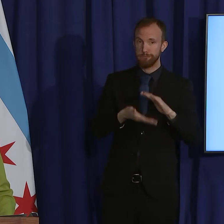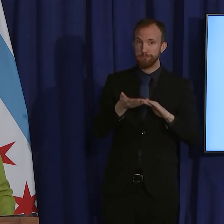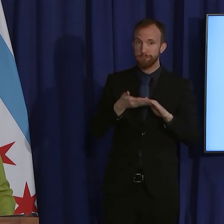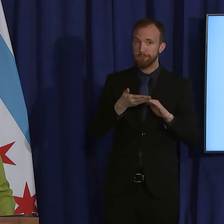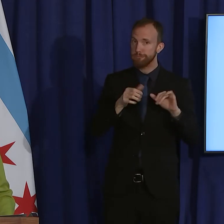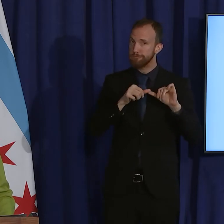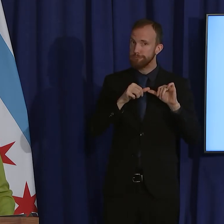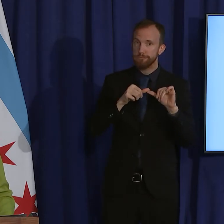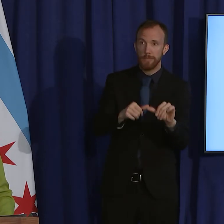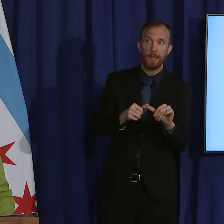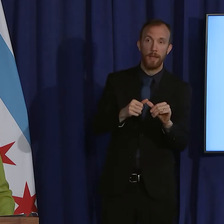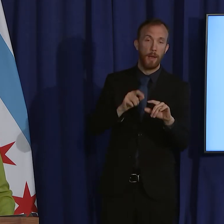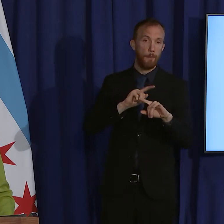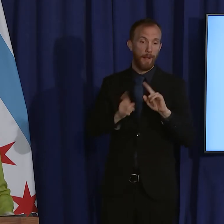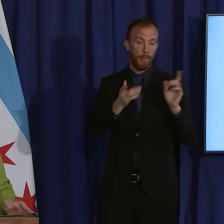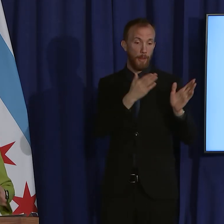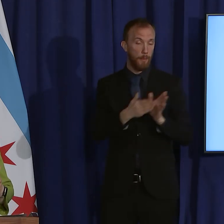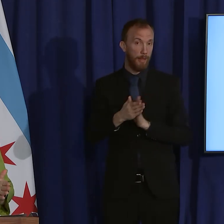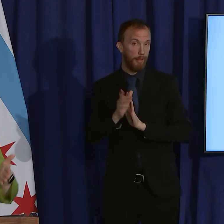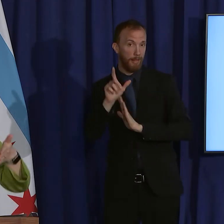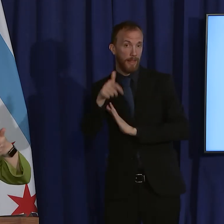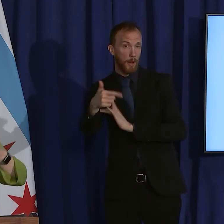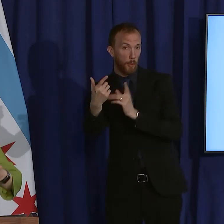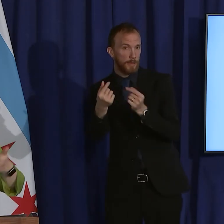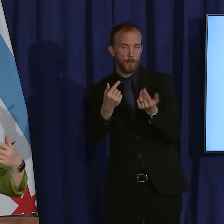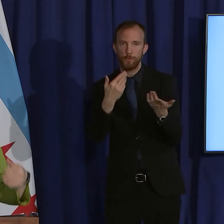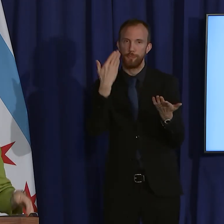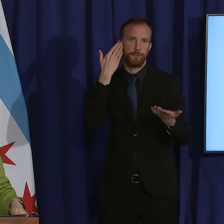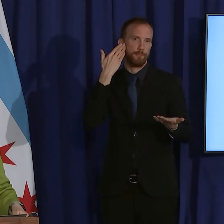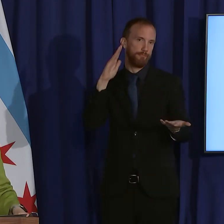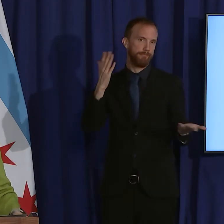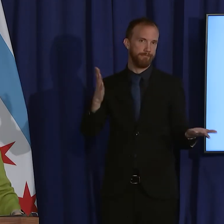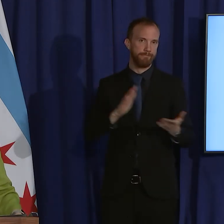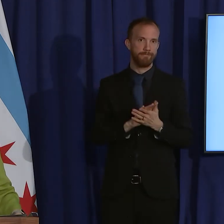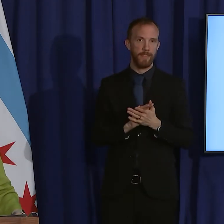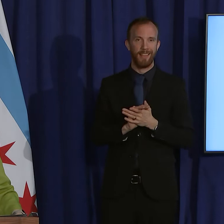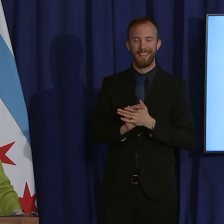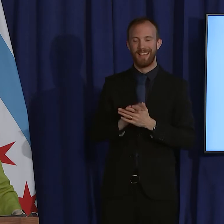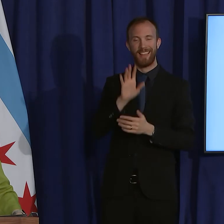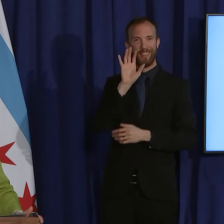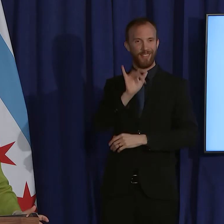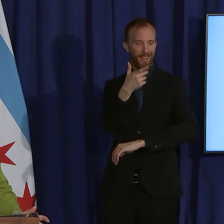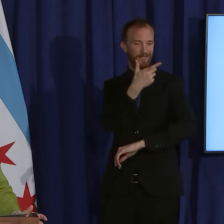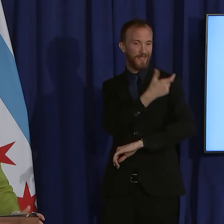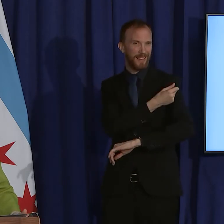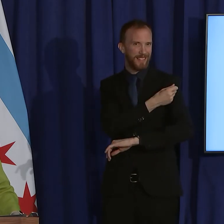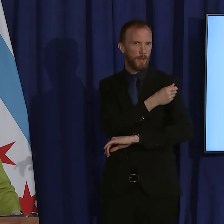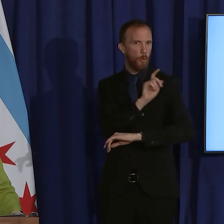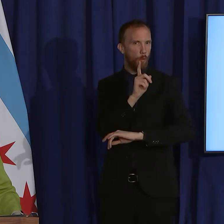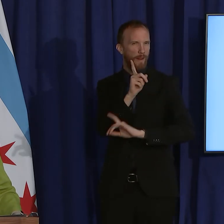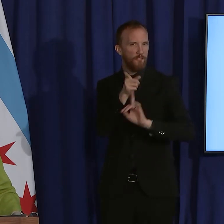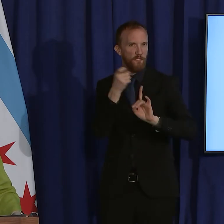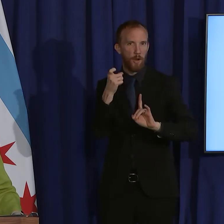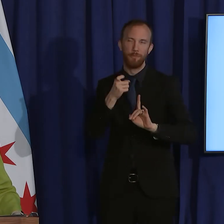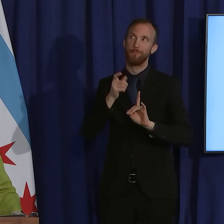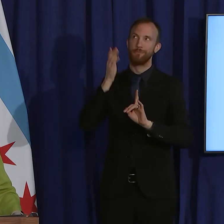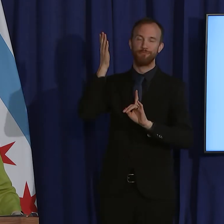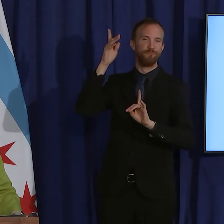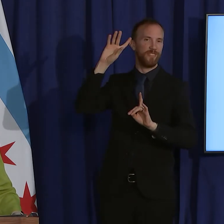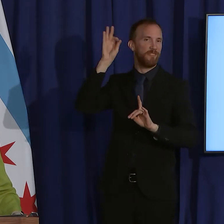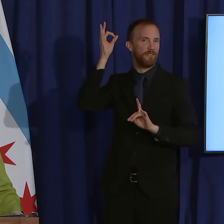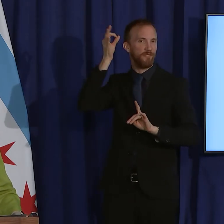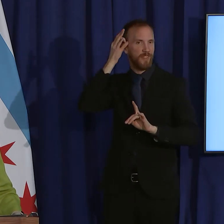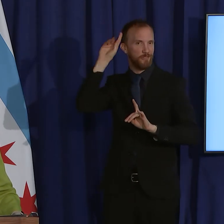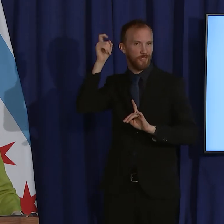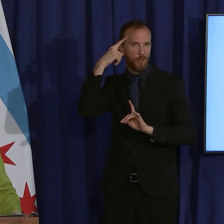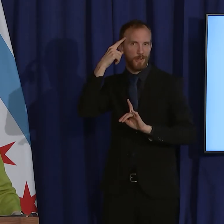the plan there is. That vaccine is allocated directly from the federal government, and so we will need to hear from them